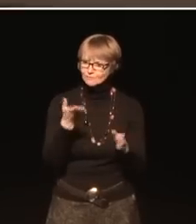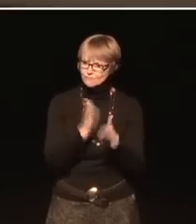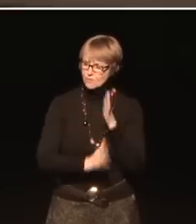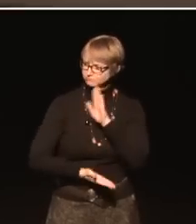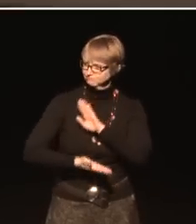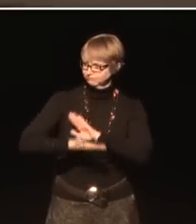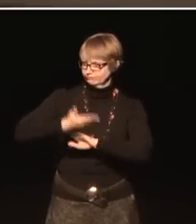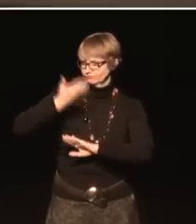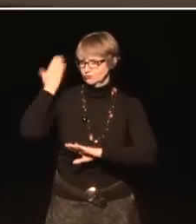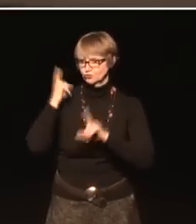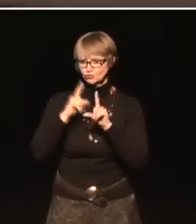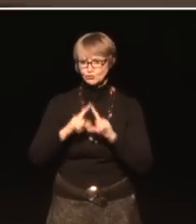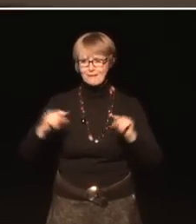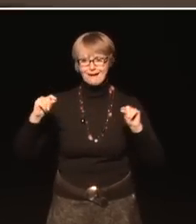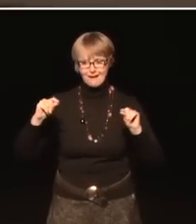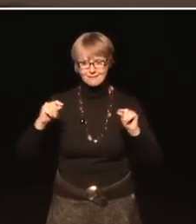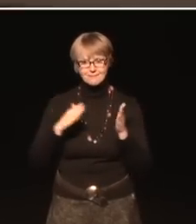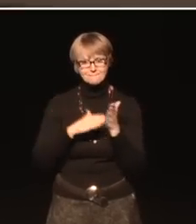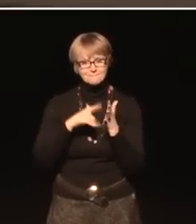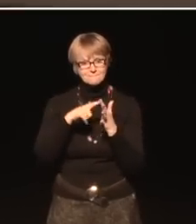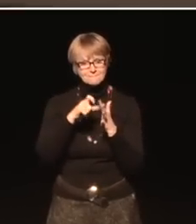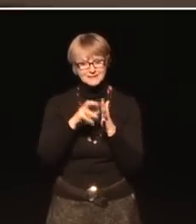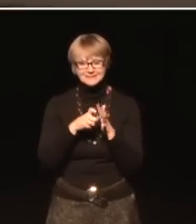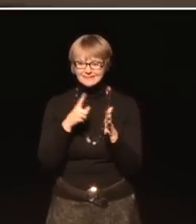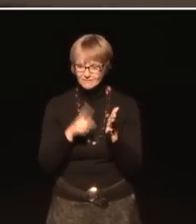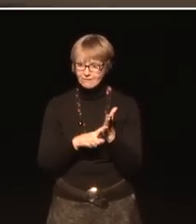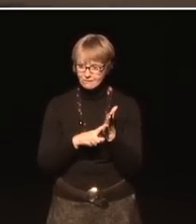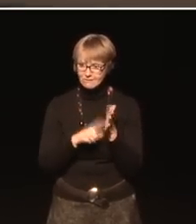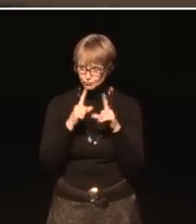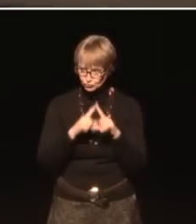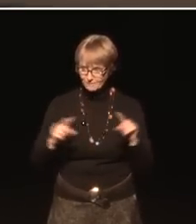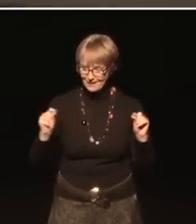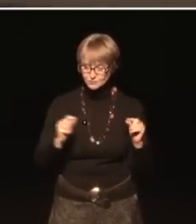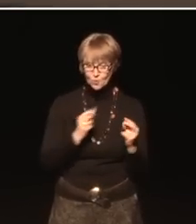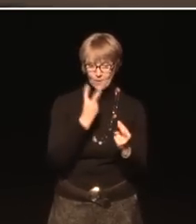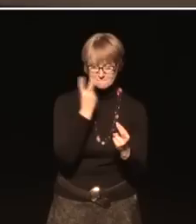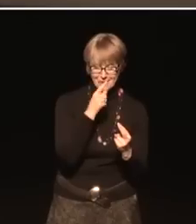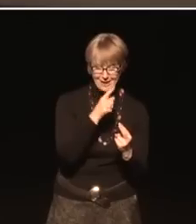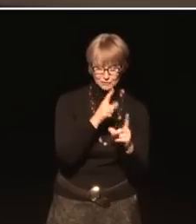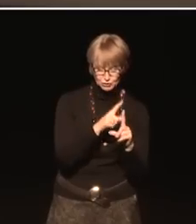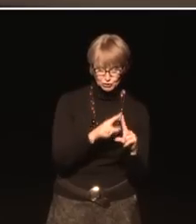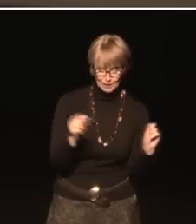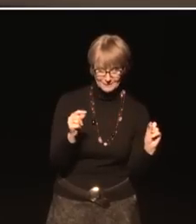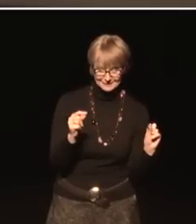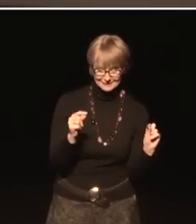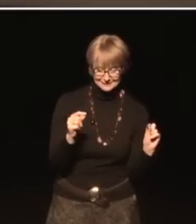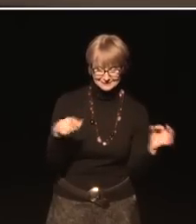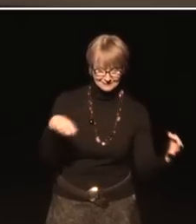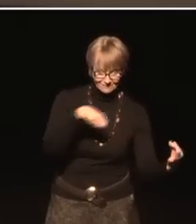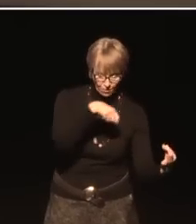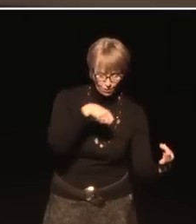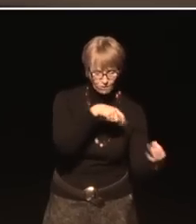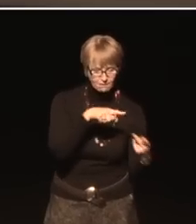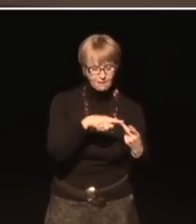Japan. And so we're working with a blind Japanese viola player, blind Nigerian